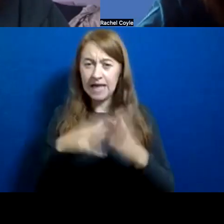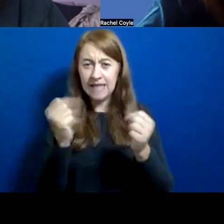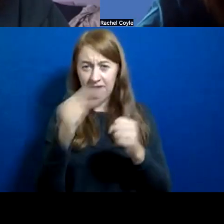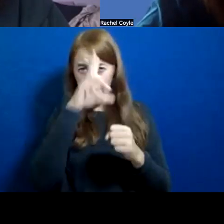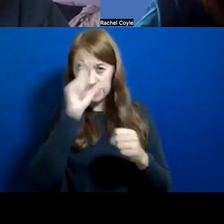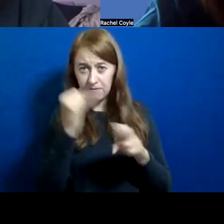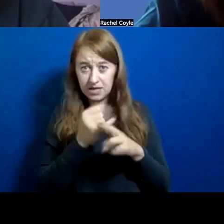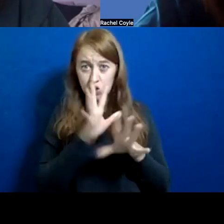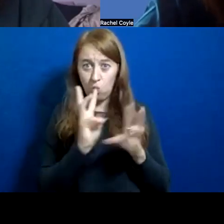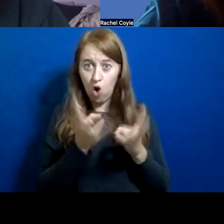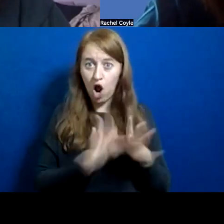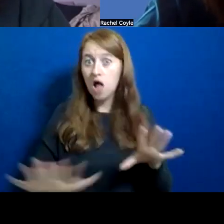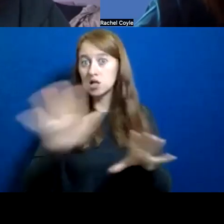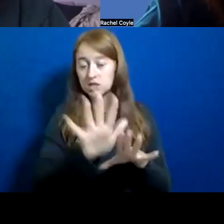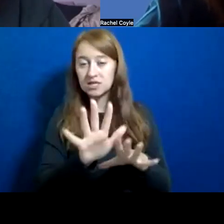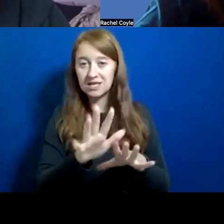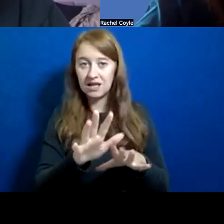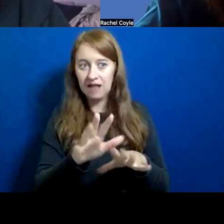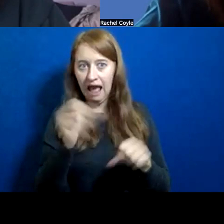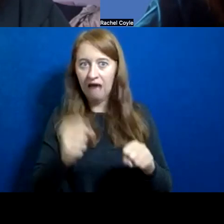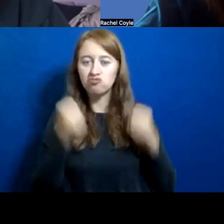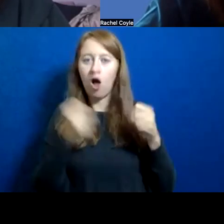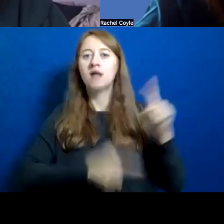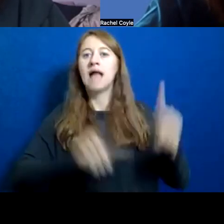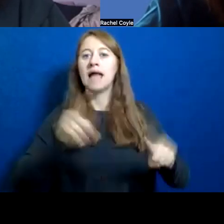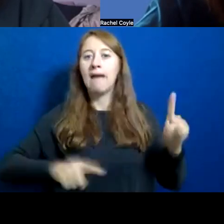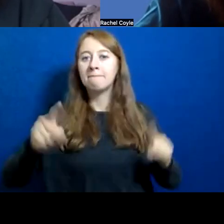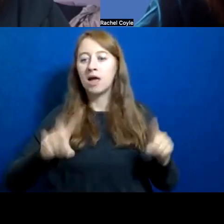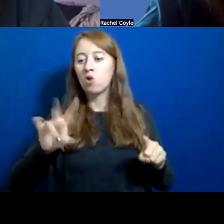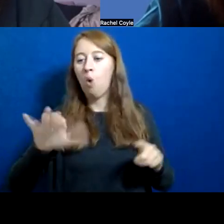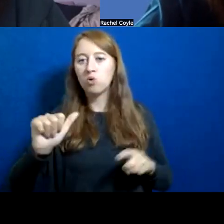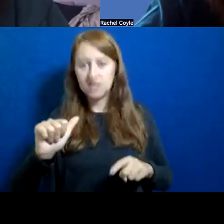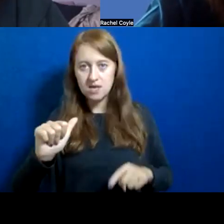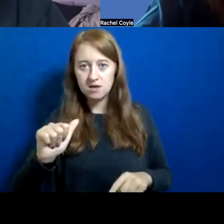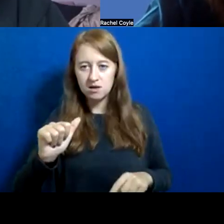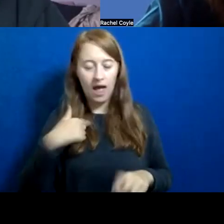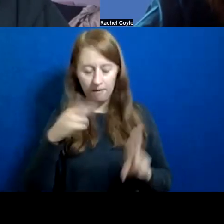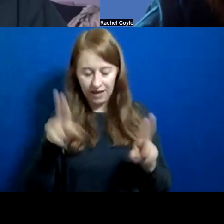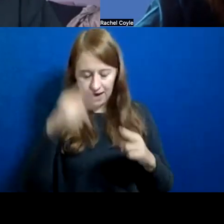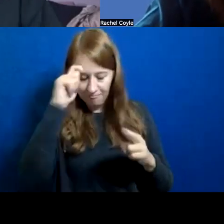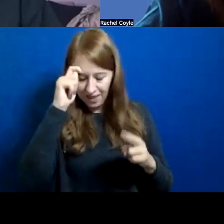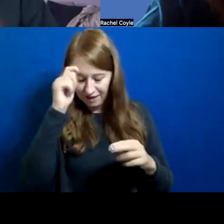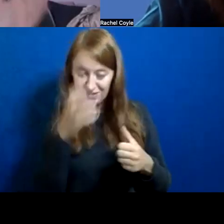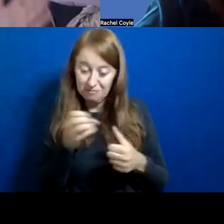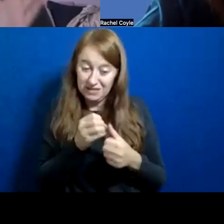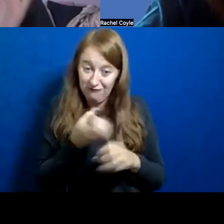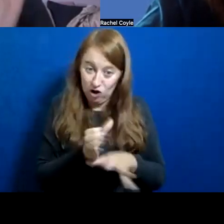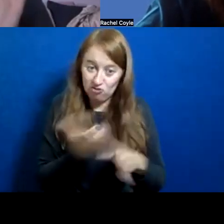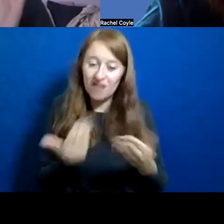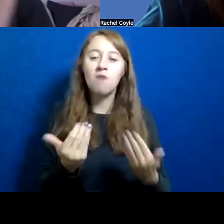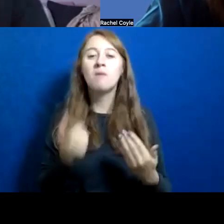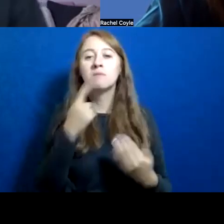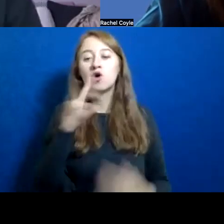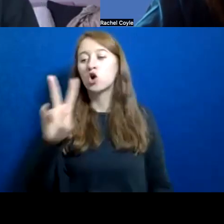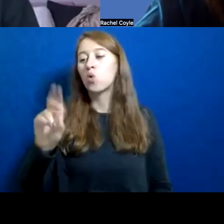really like dynamic. So I can't think of any of them. I think that are requiring,